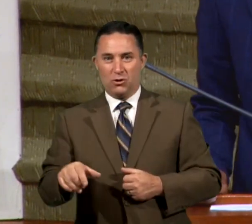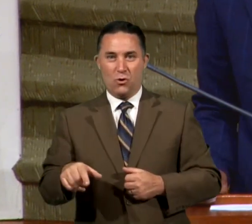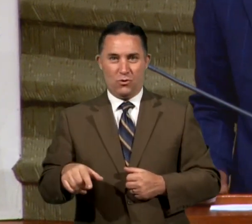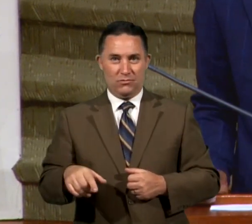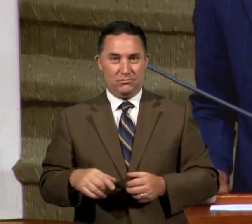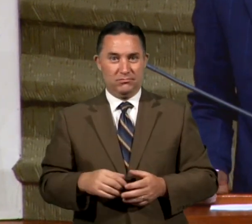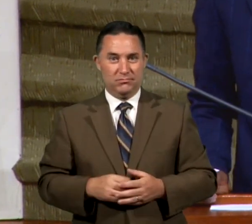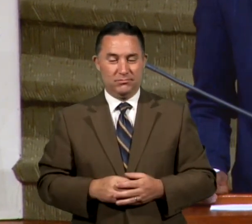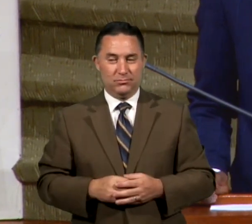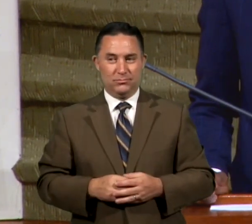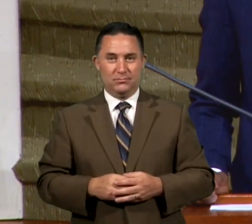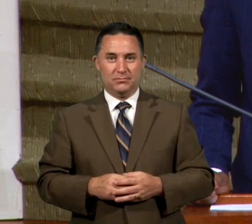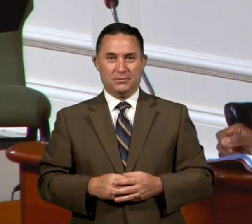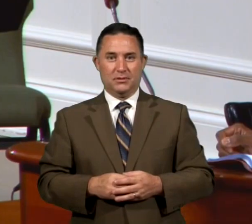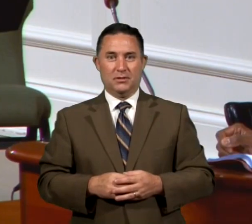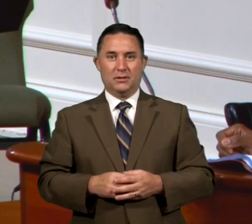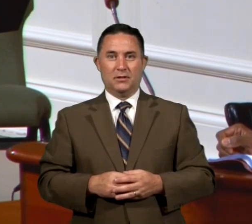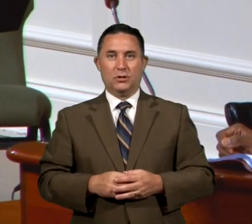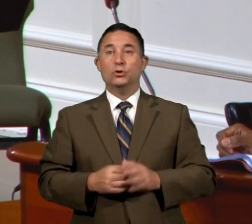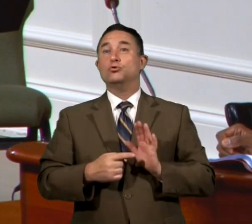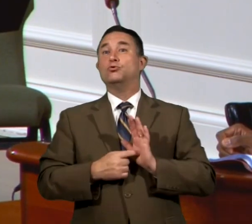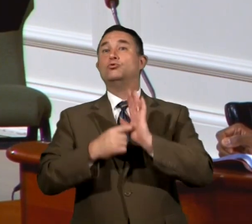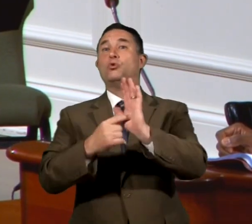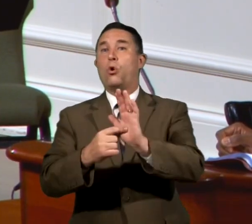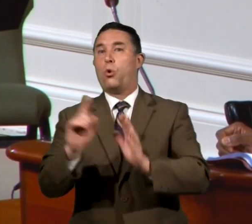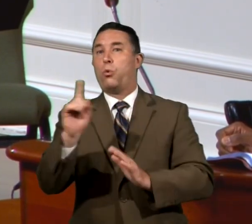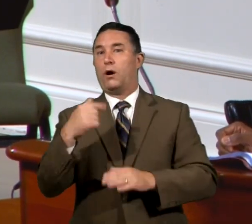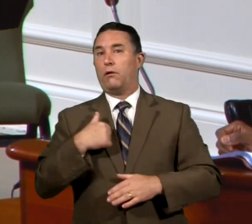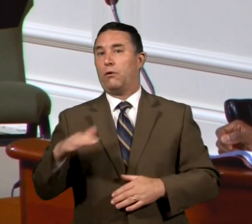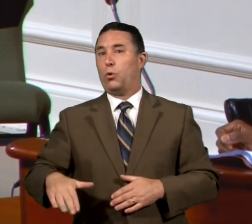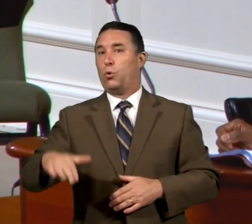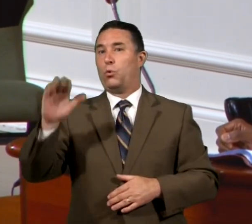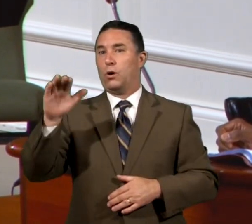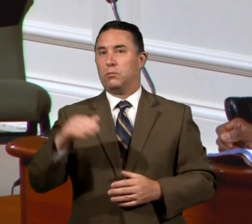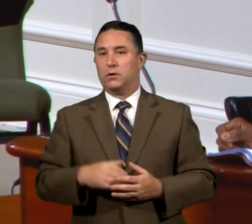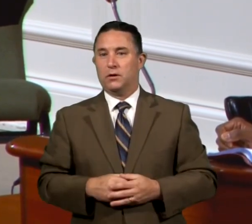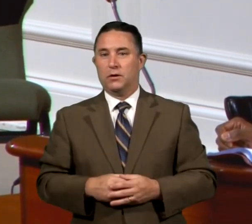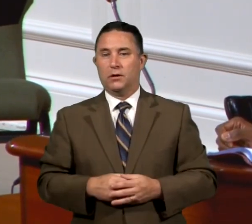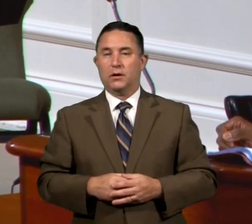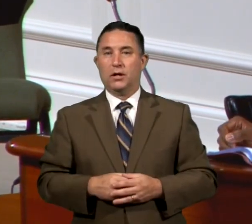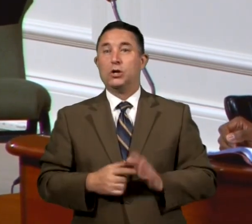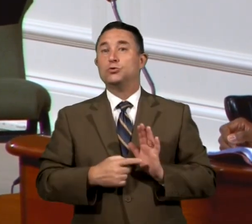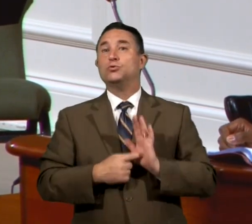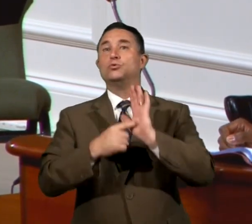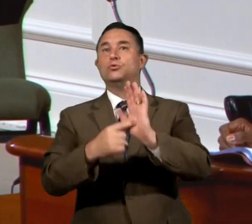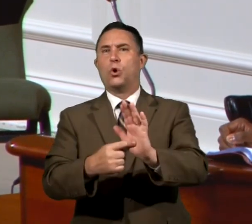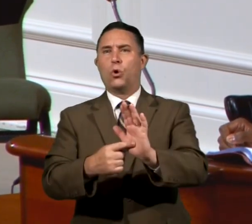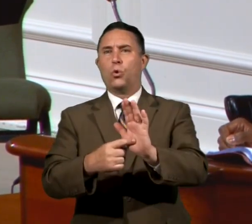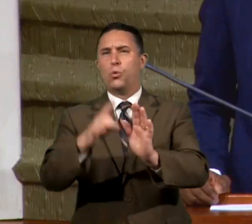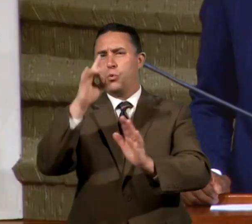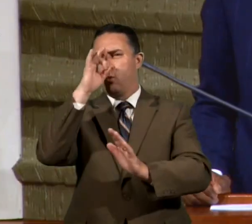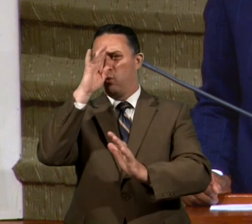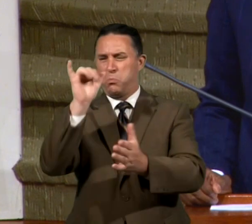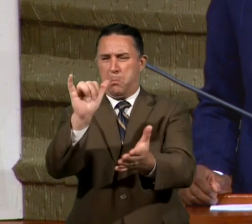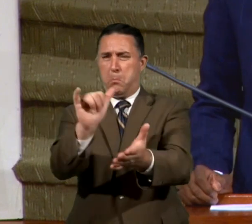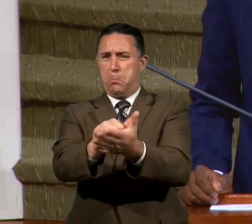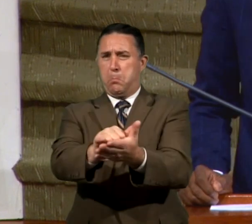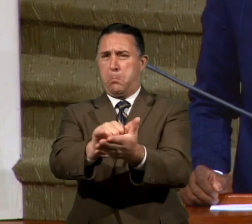sometimes and show you where I came from and show you the sheer